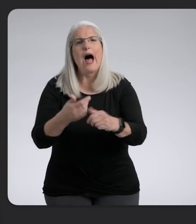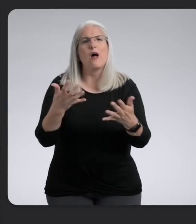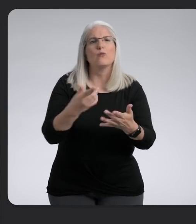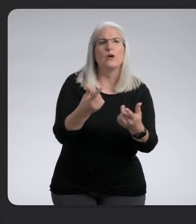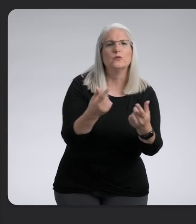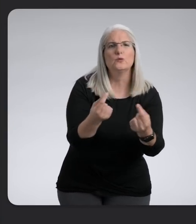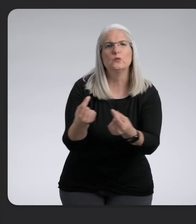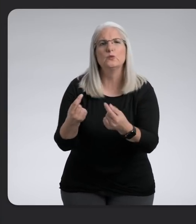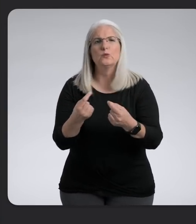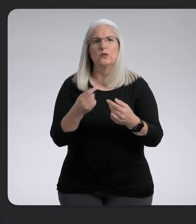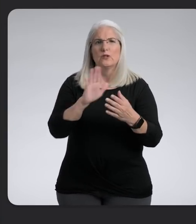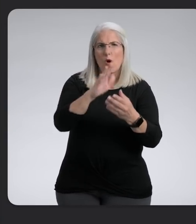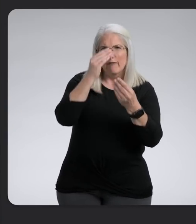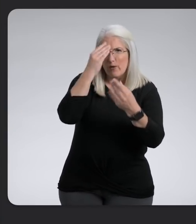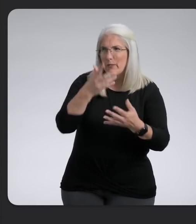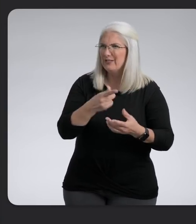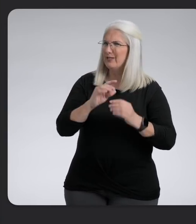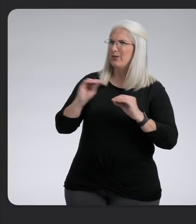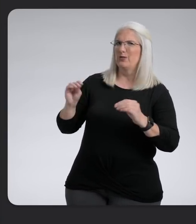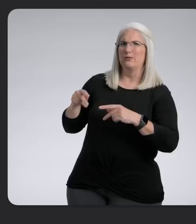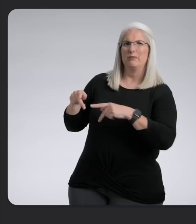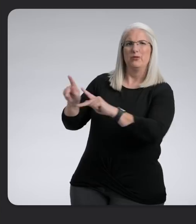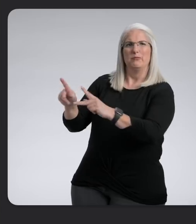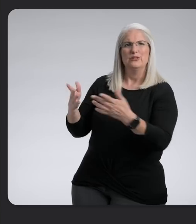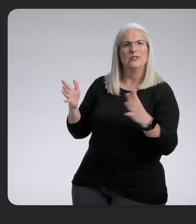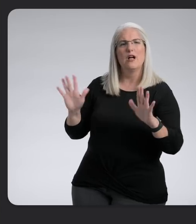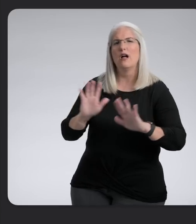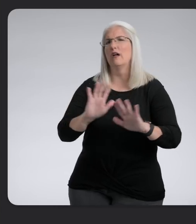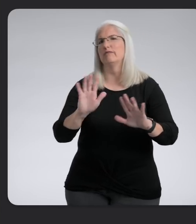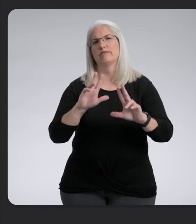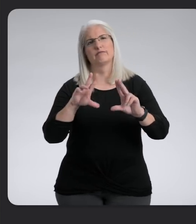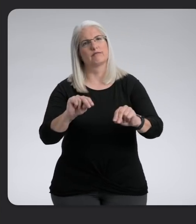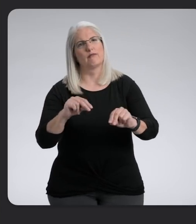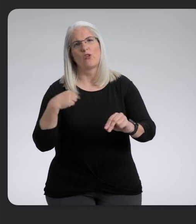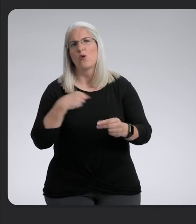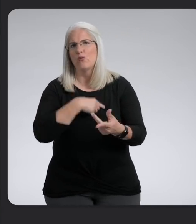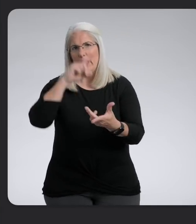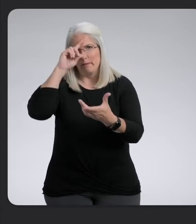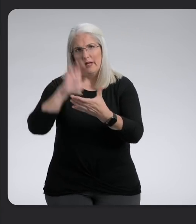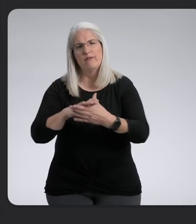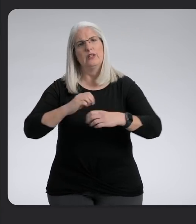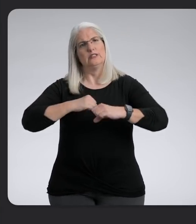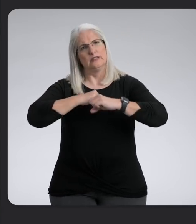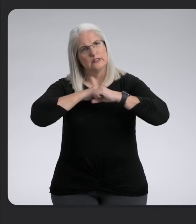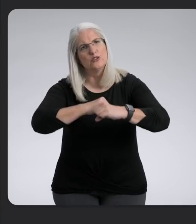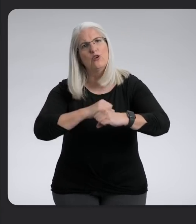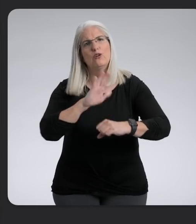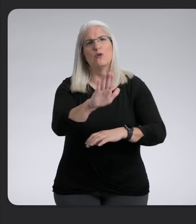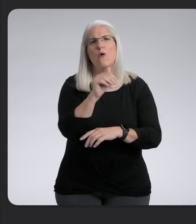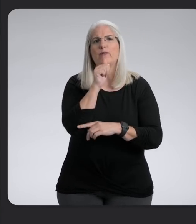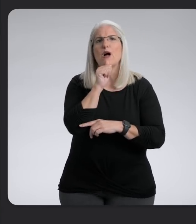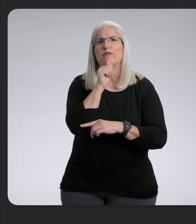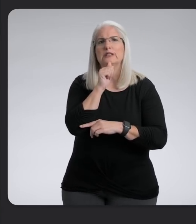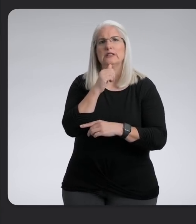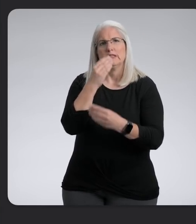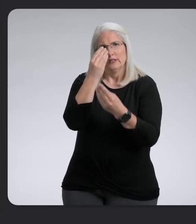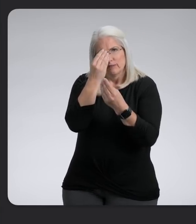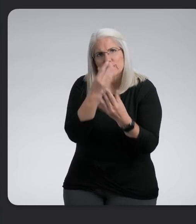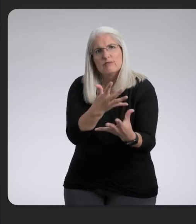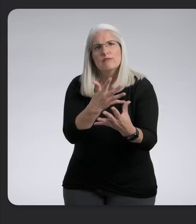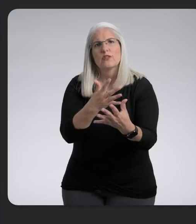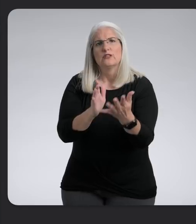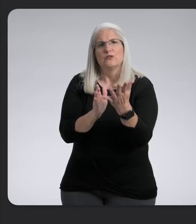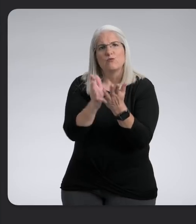permission. We don't think this is right. We believe in protecting your privacy and giving you transparency and control over